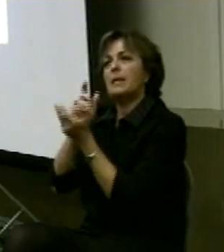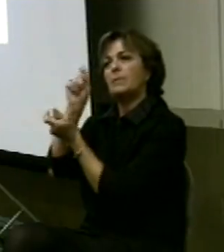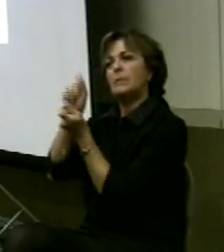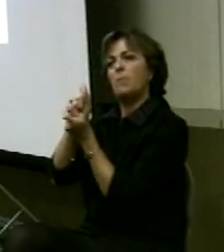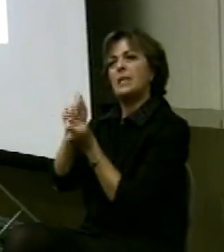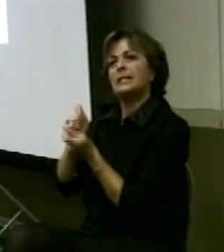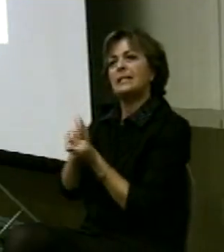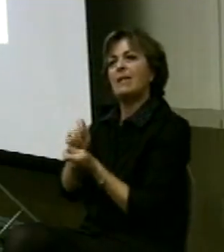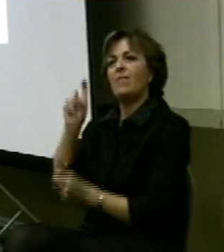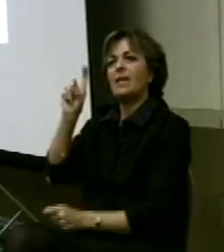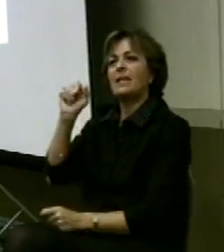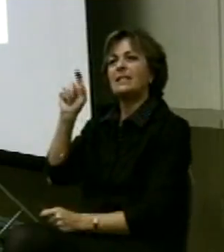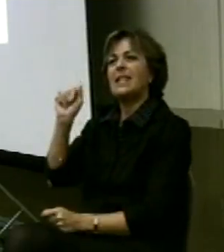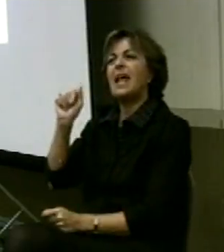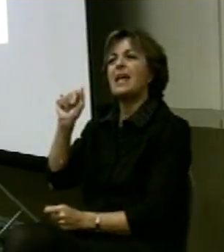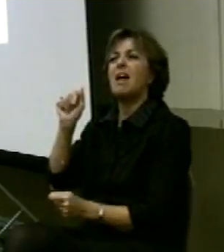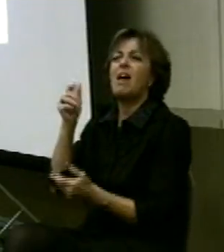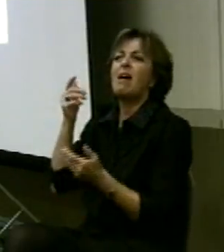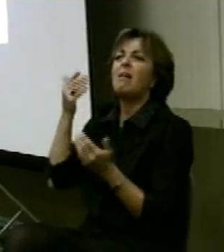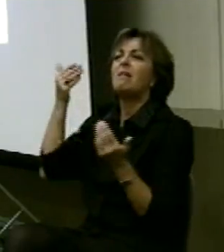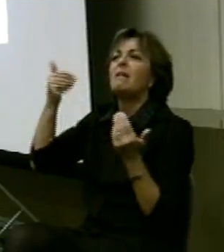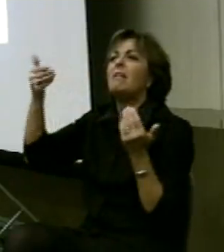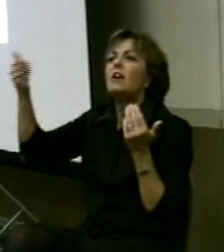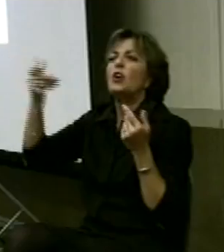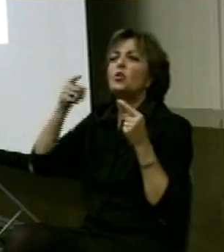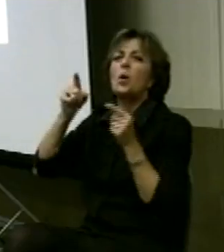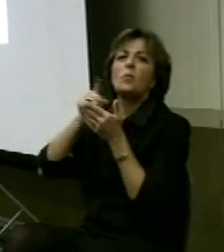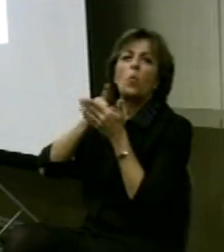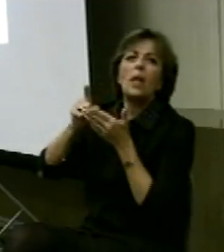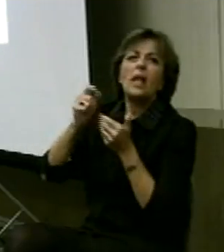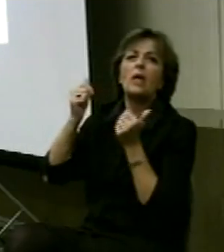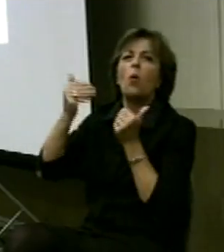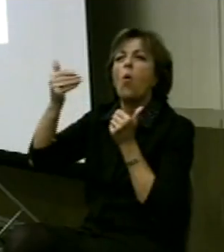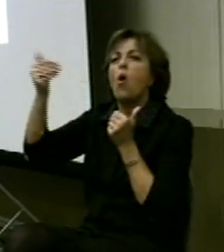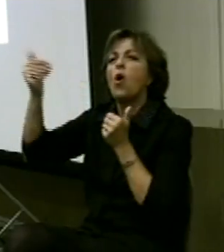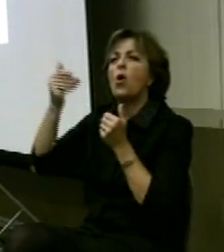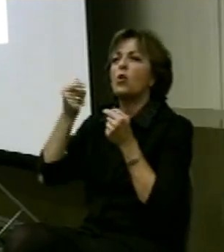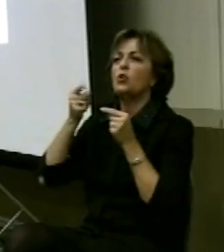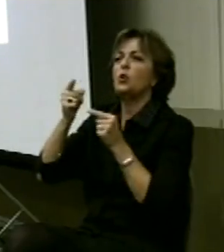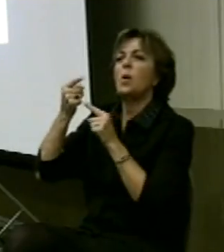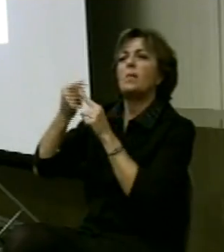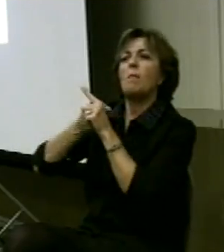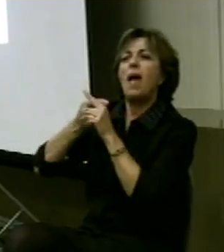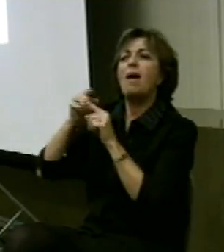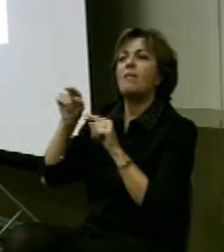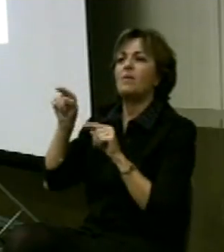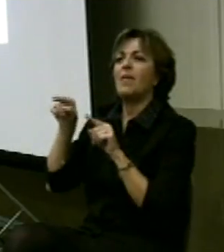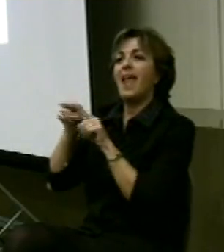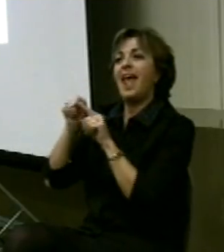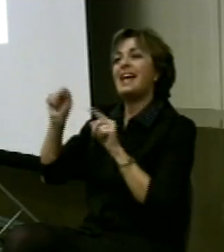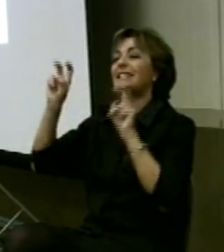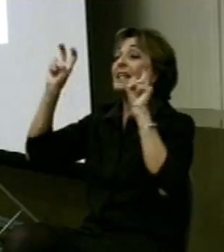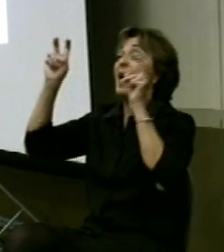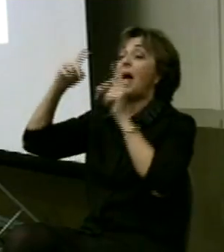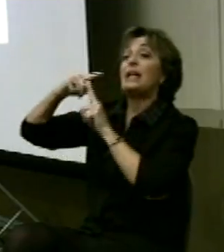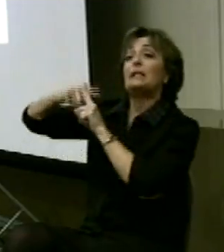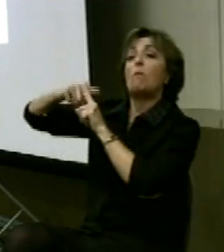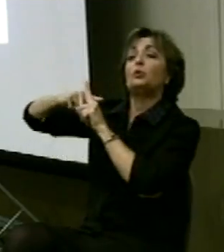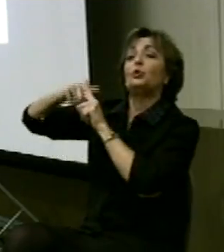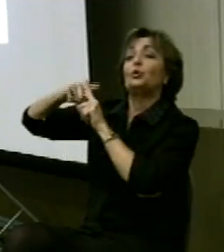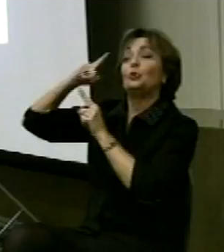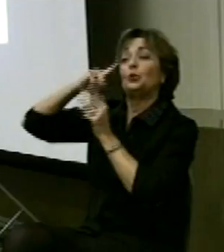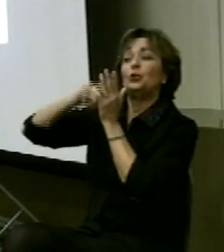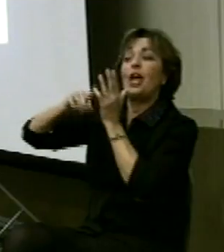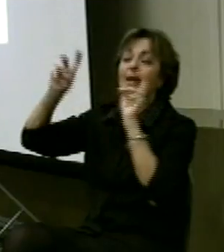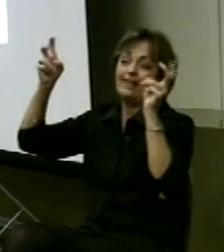at various points, maybe throughout a week or throughout a month, or as kind of a temperature check. And then again, depending on if